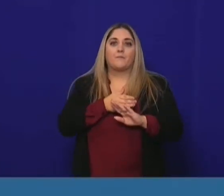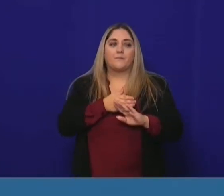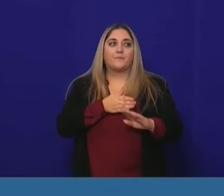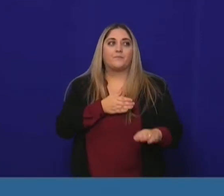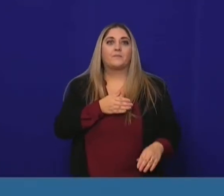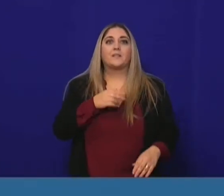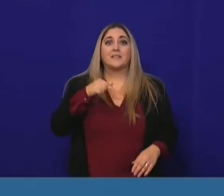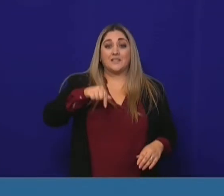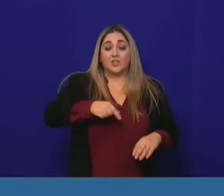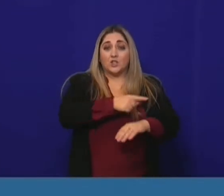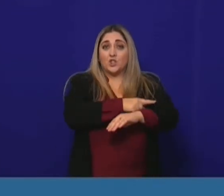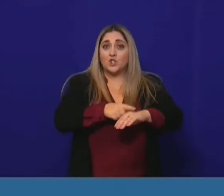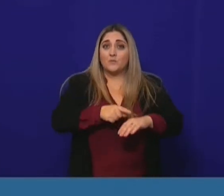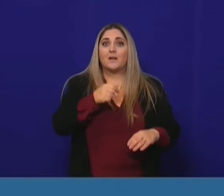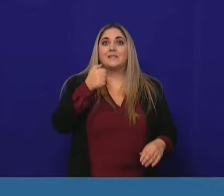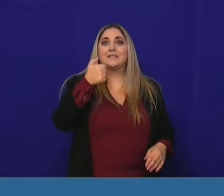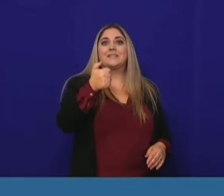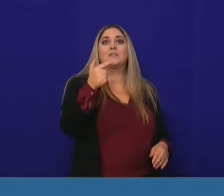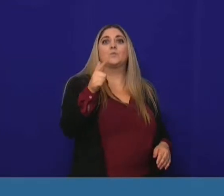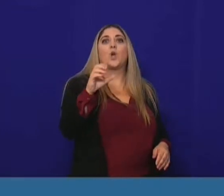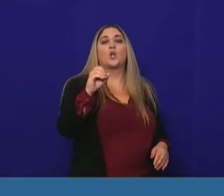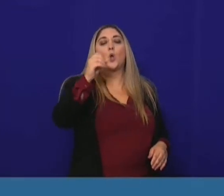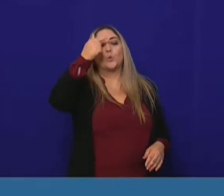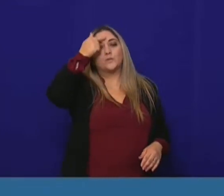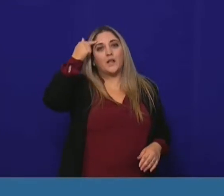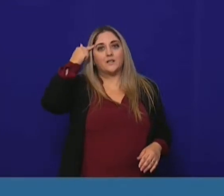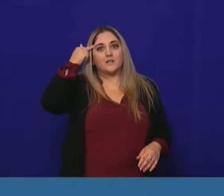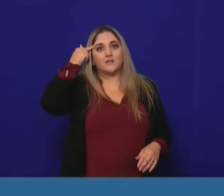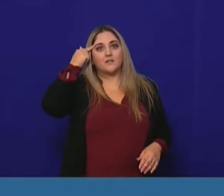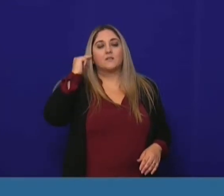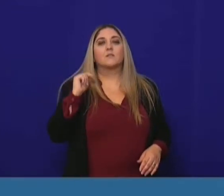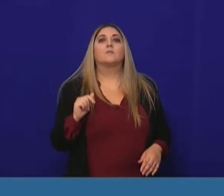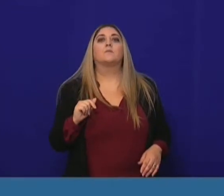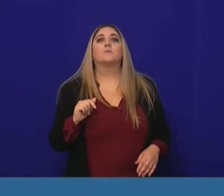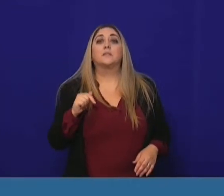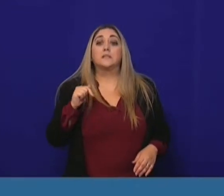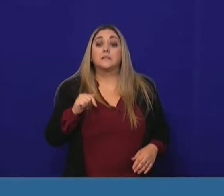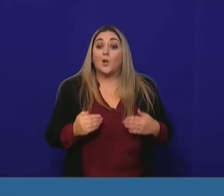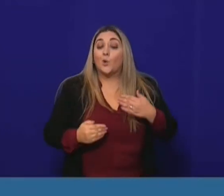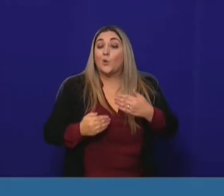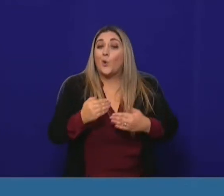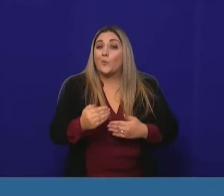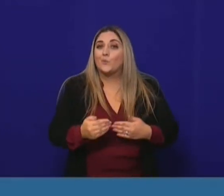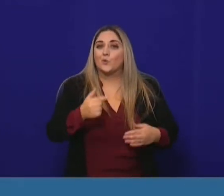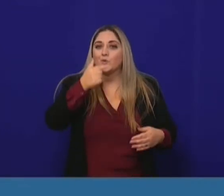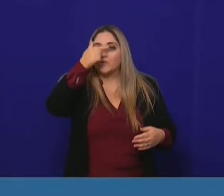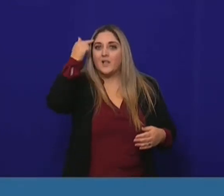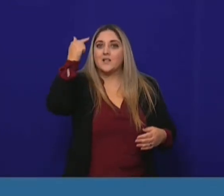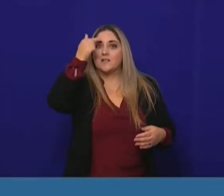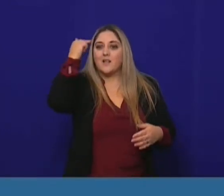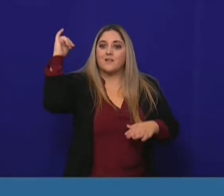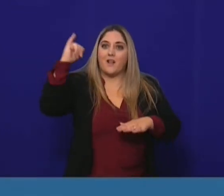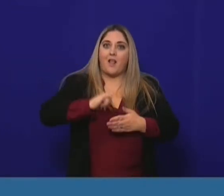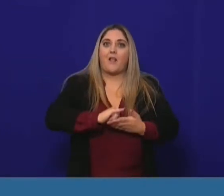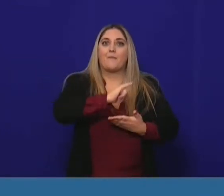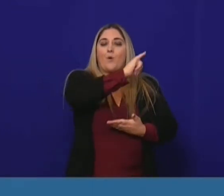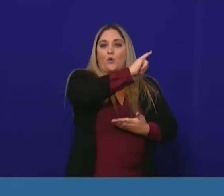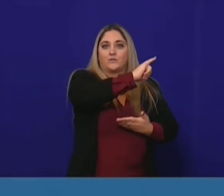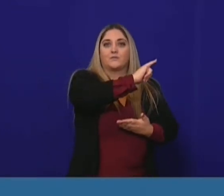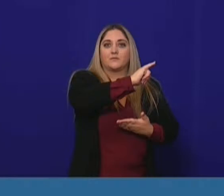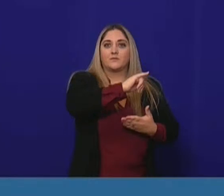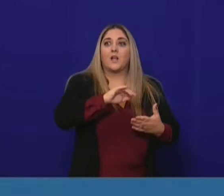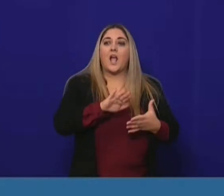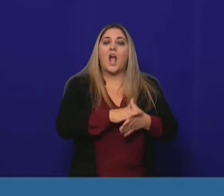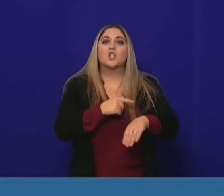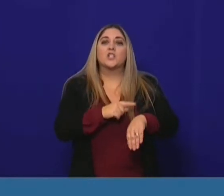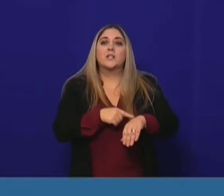għamilna 610 tests, propju issa qegħdin inkomplu nżidu l-ammont ta' testing la darba qegħdin indaħlu